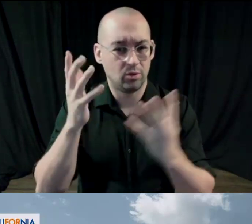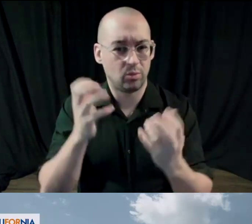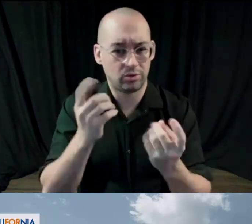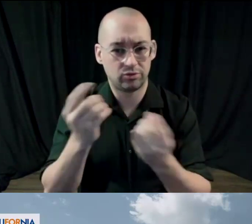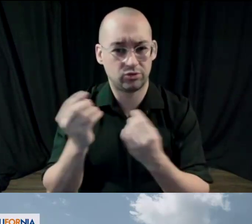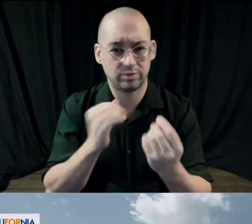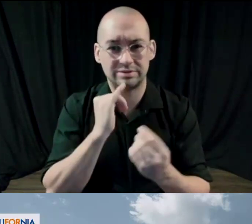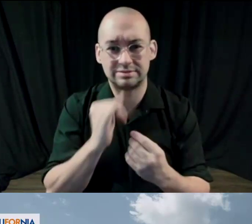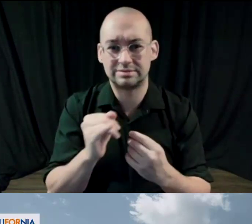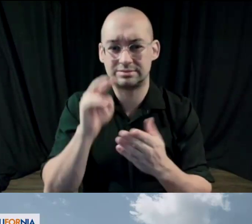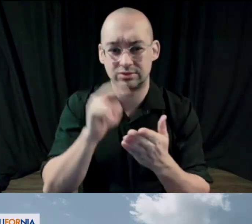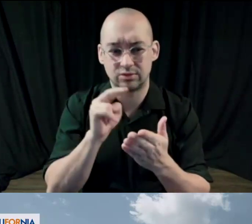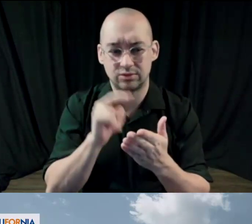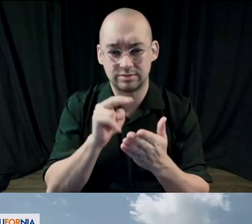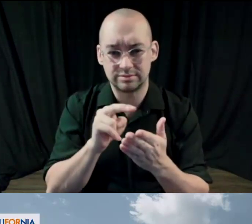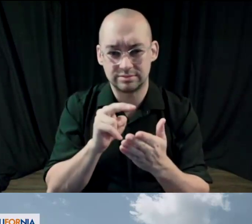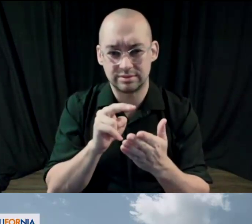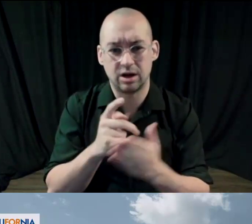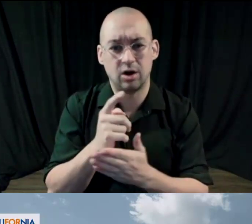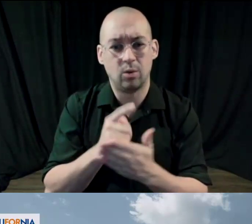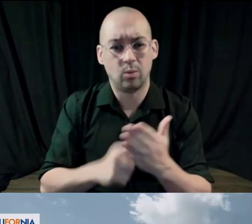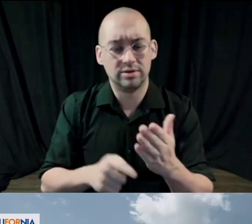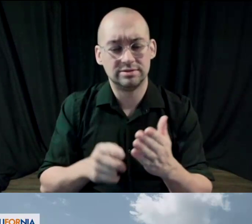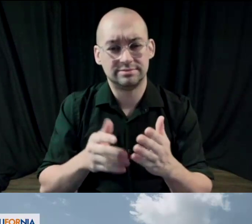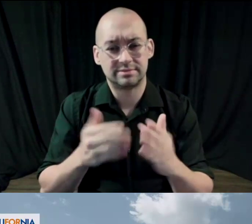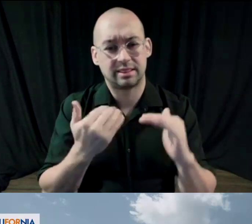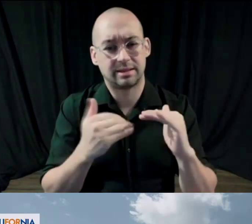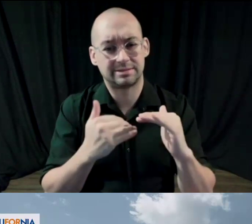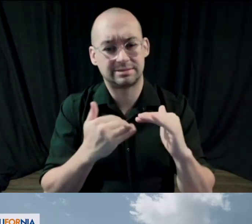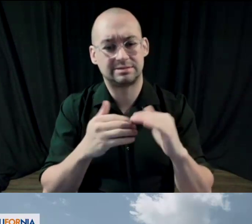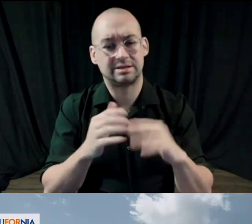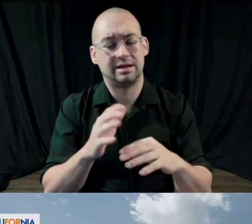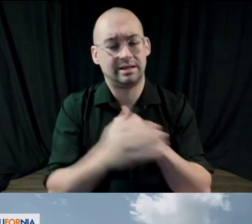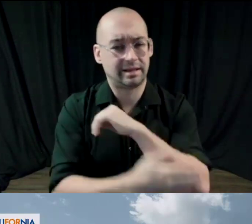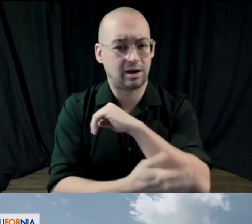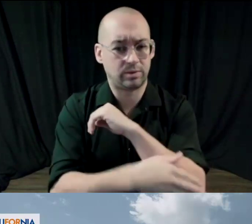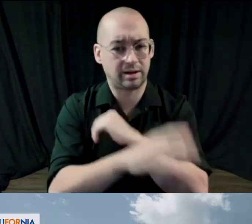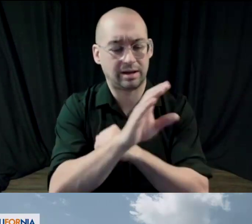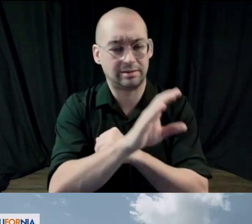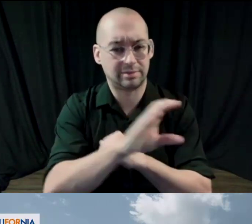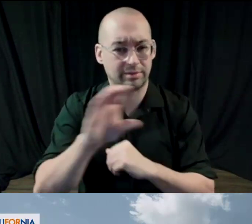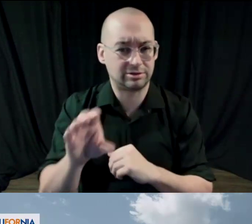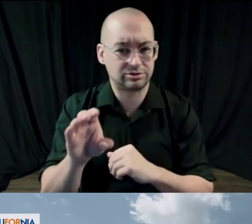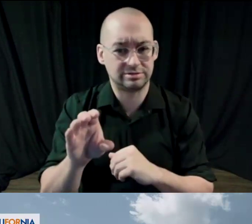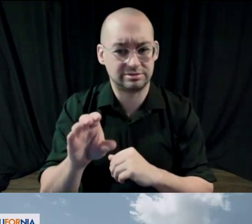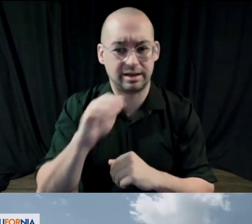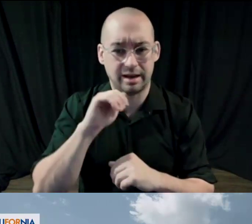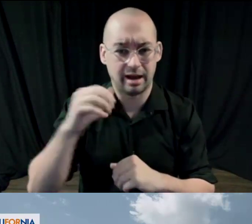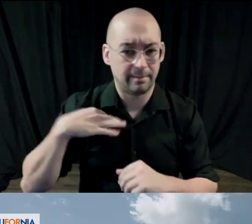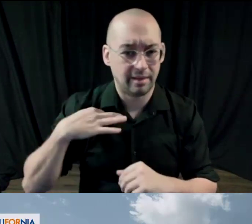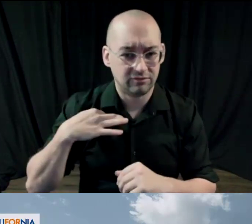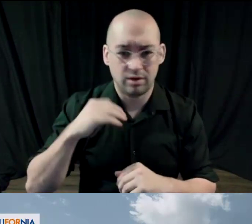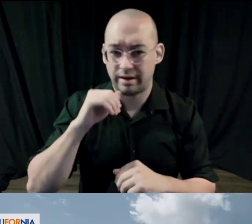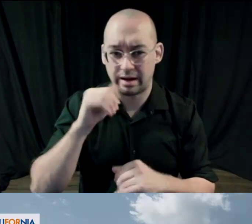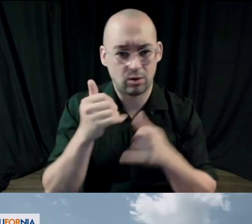see, what were the constraints around the county allocations that weren't either applied for and awarded, and do some